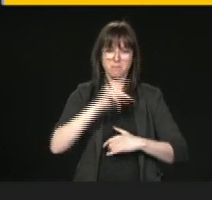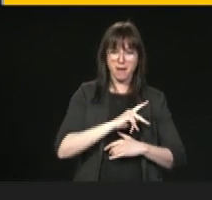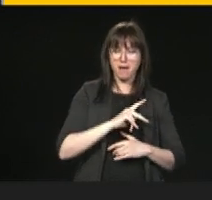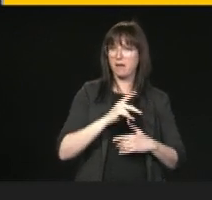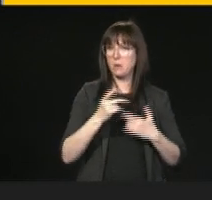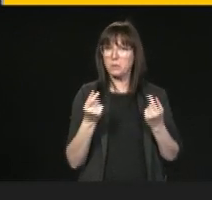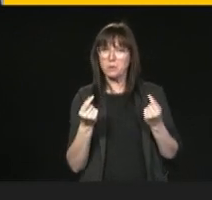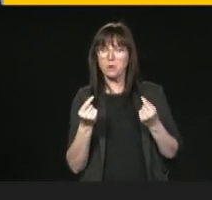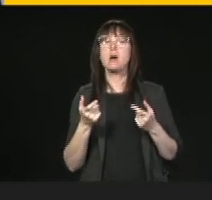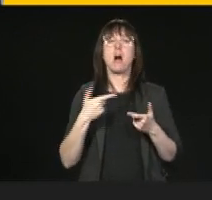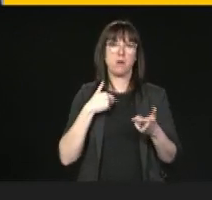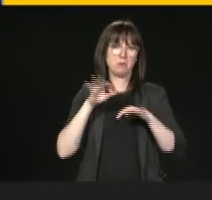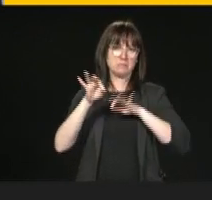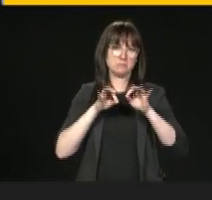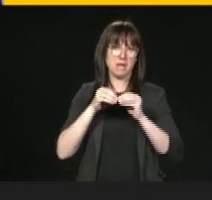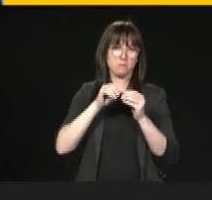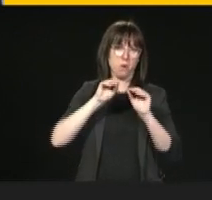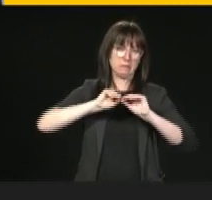to all Canadians.